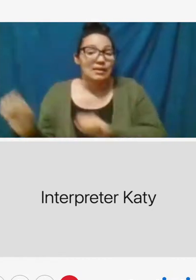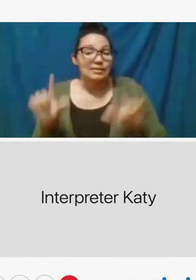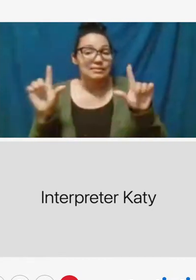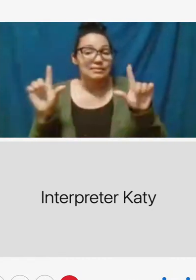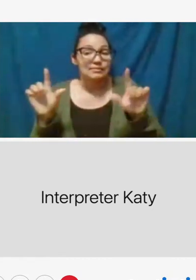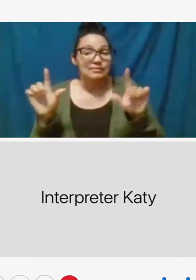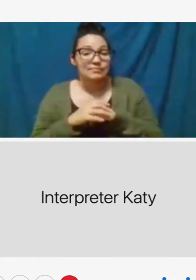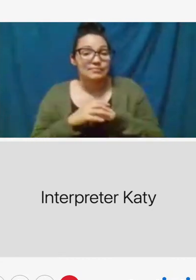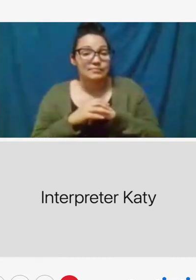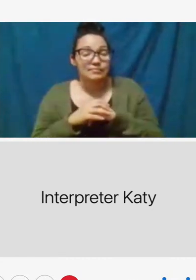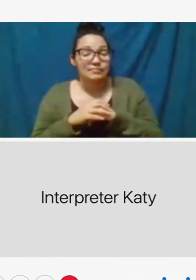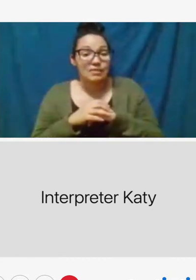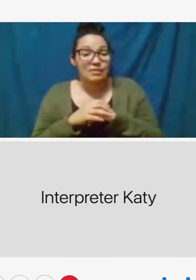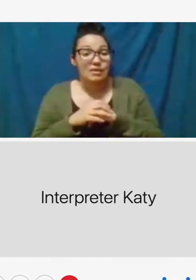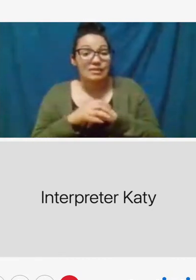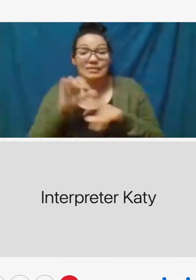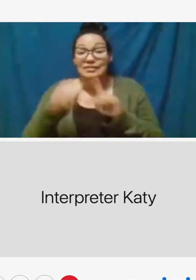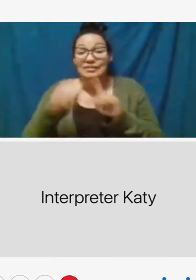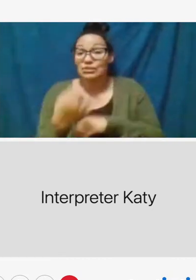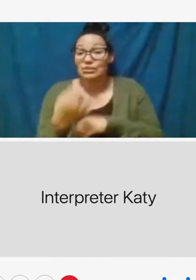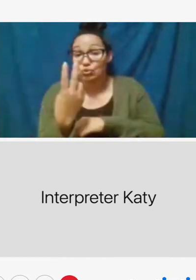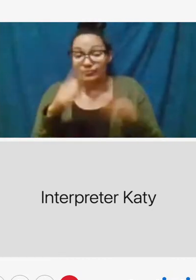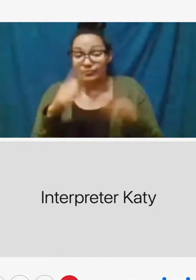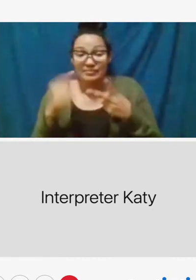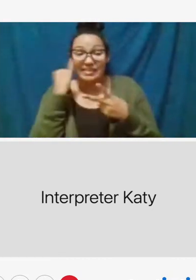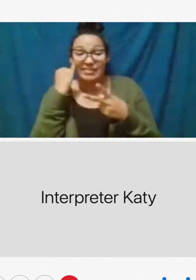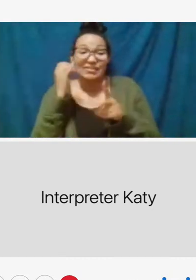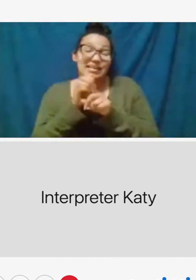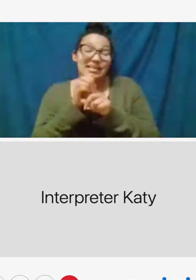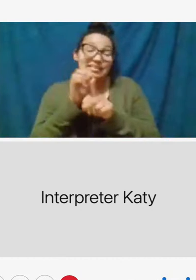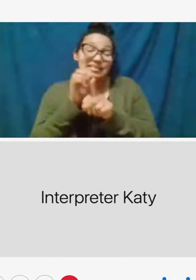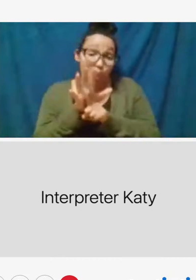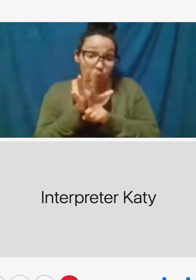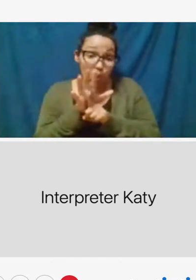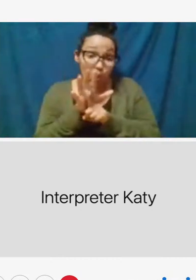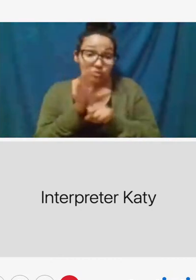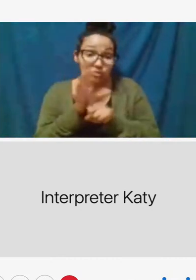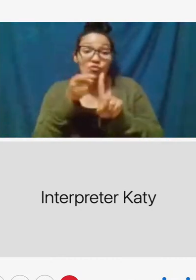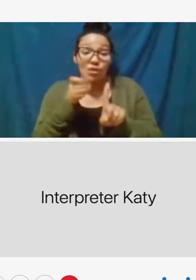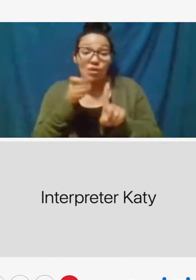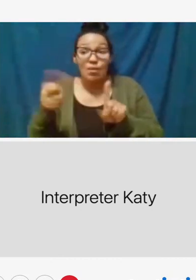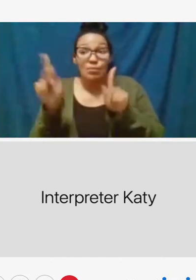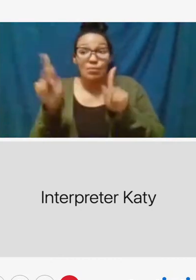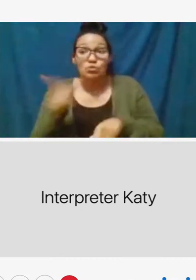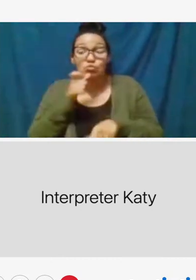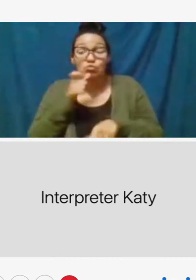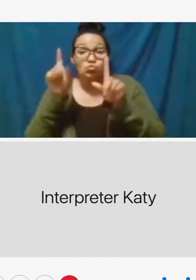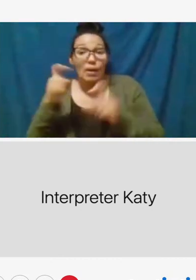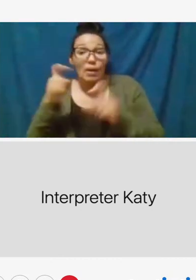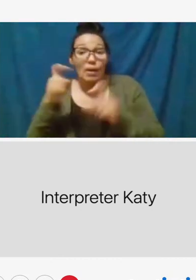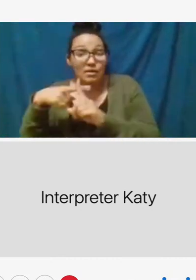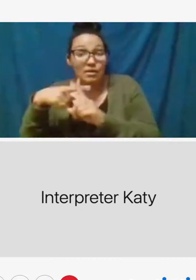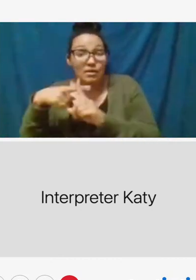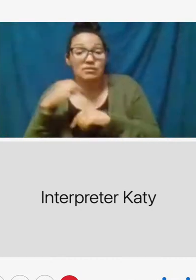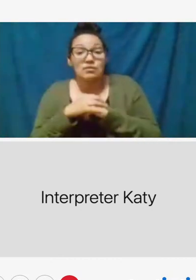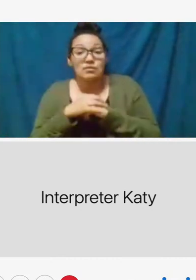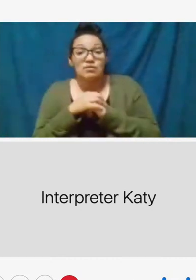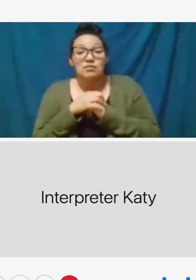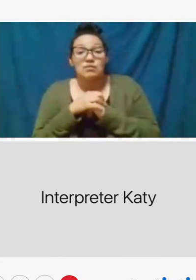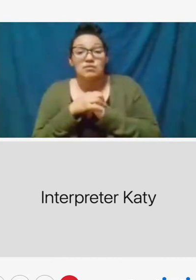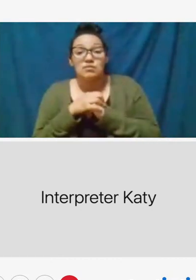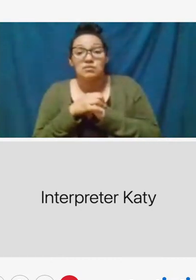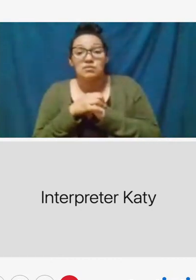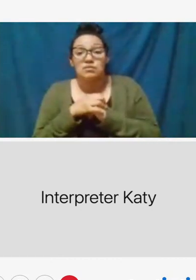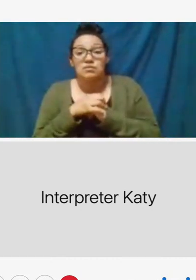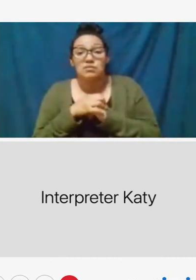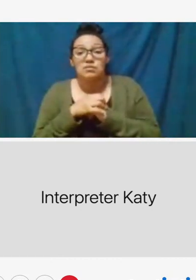two if you were exposed to a a covid-19 positive individual next click you no matter what